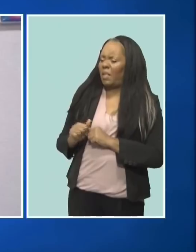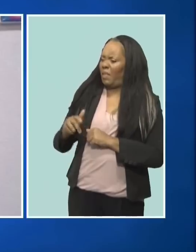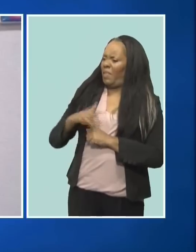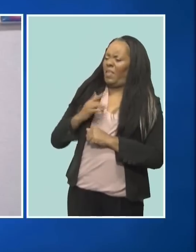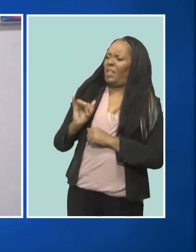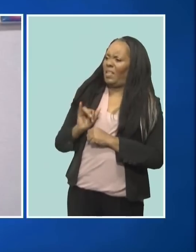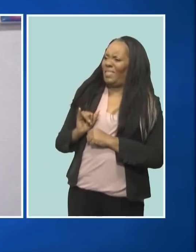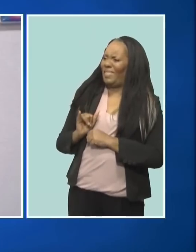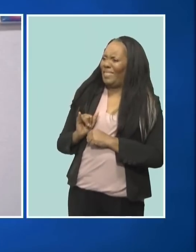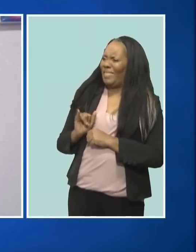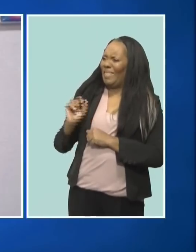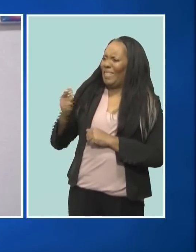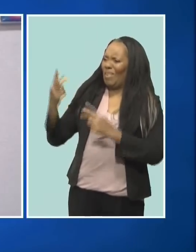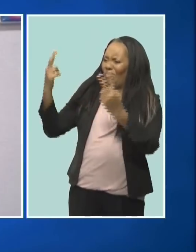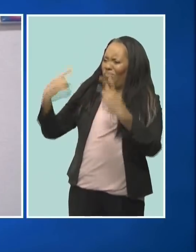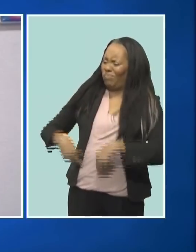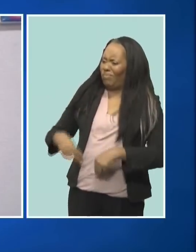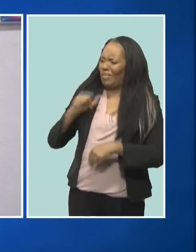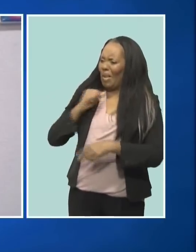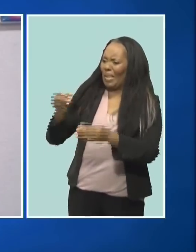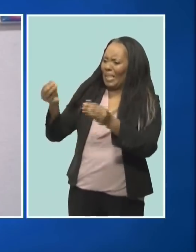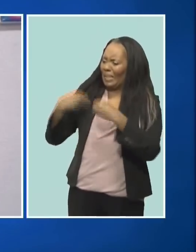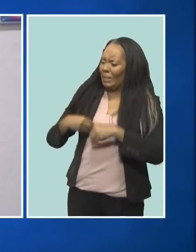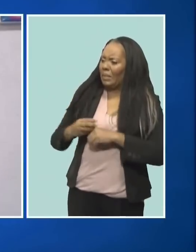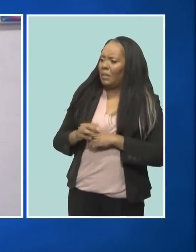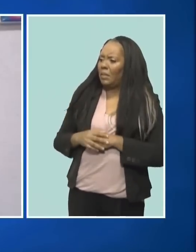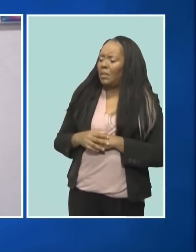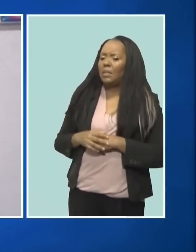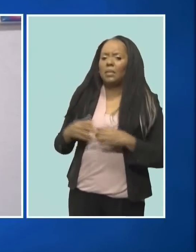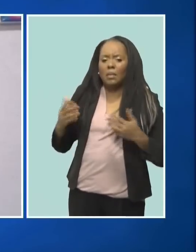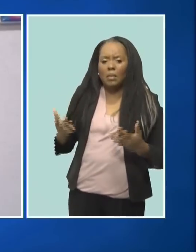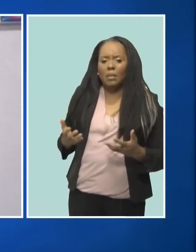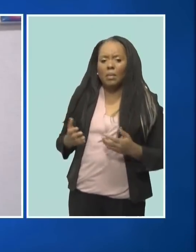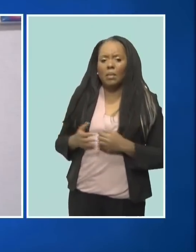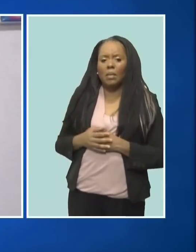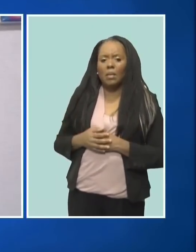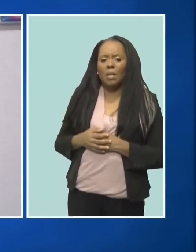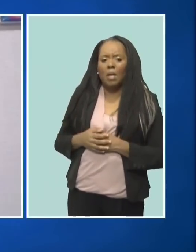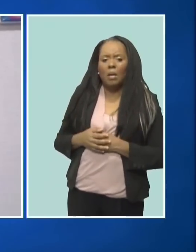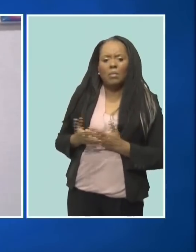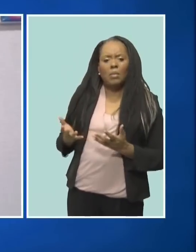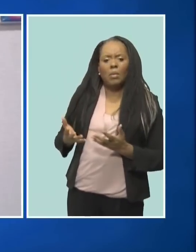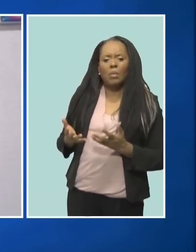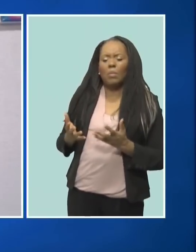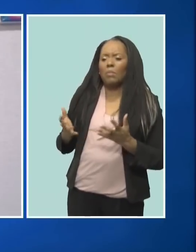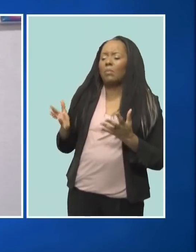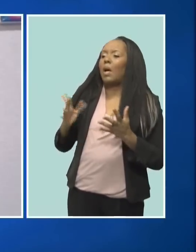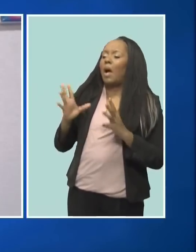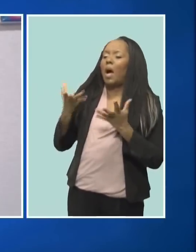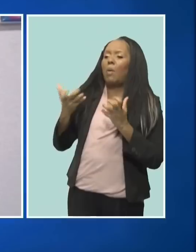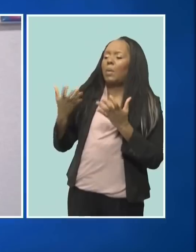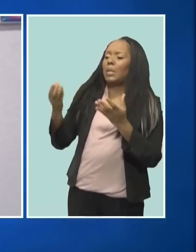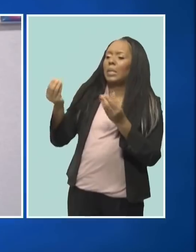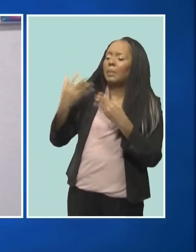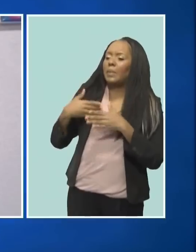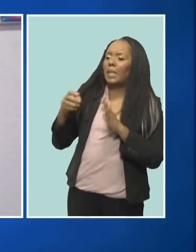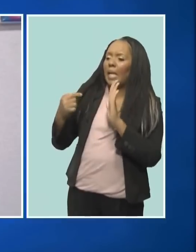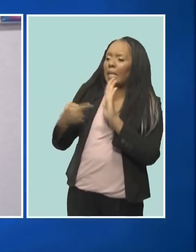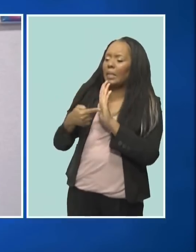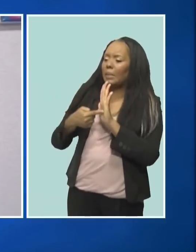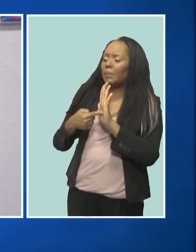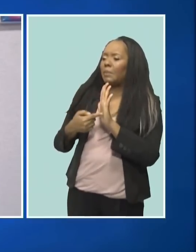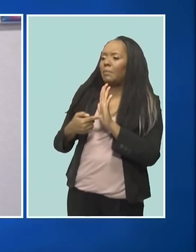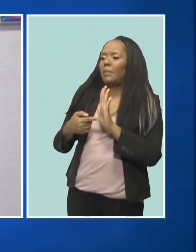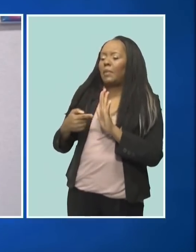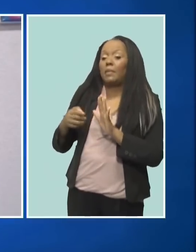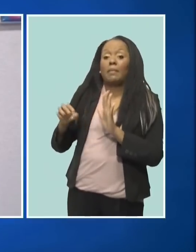what can it be at this stage that is actually applied to those individuals with disabilities? Let's take the motor